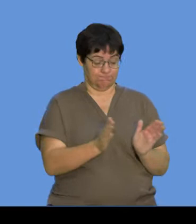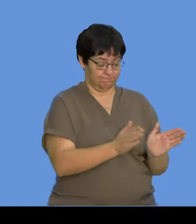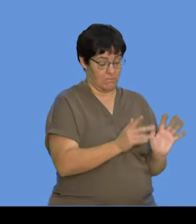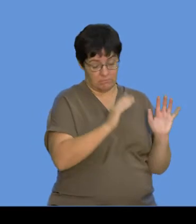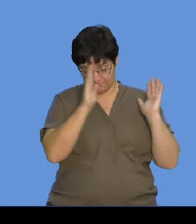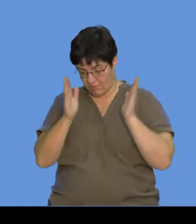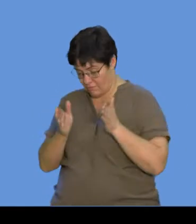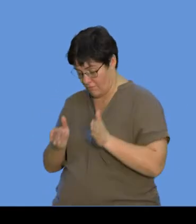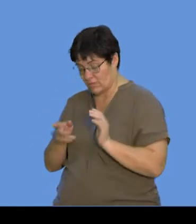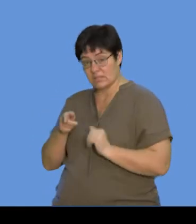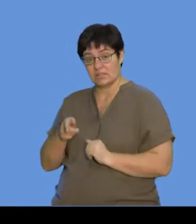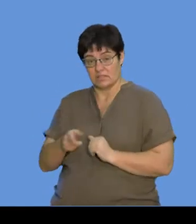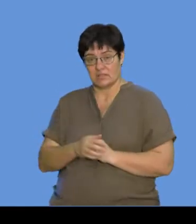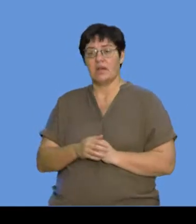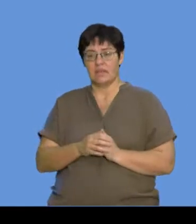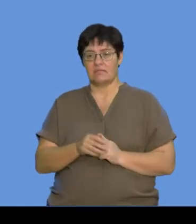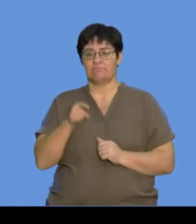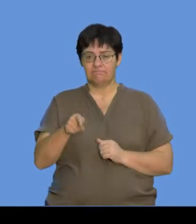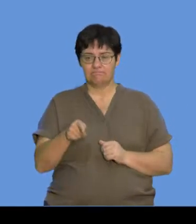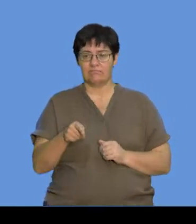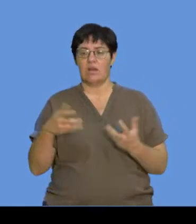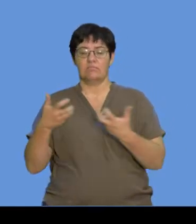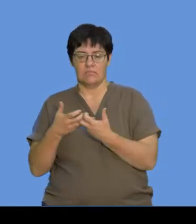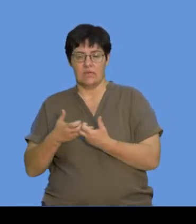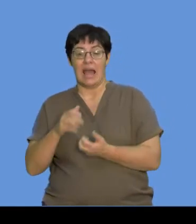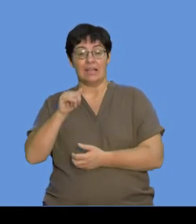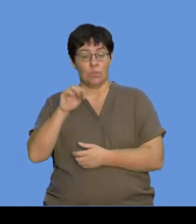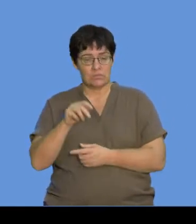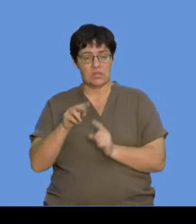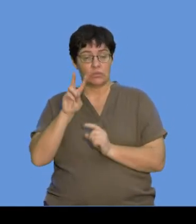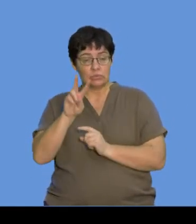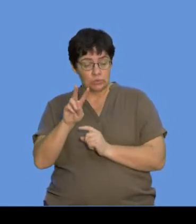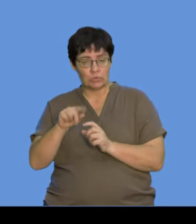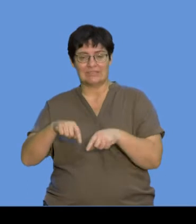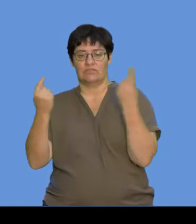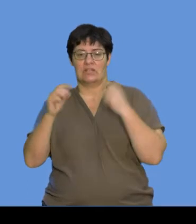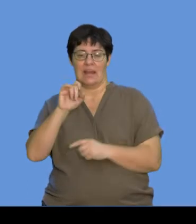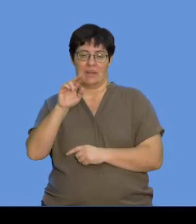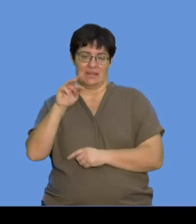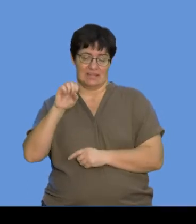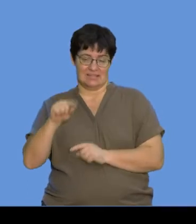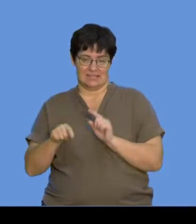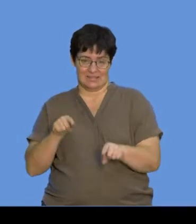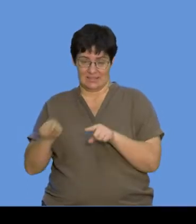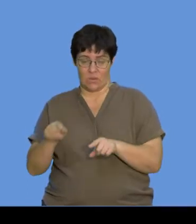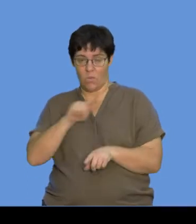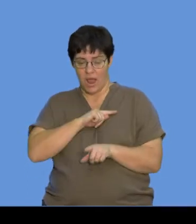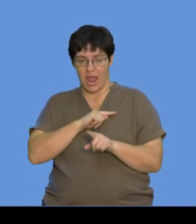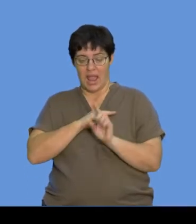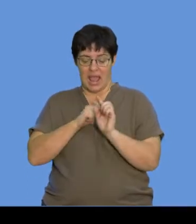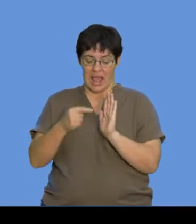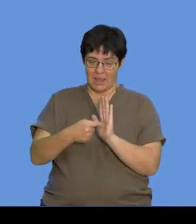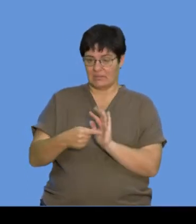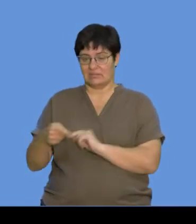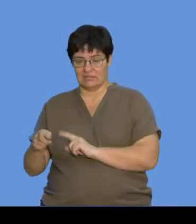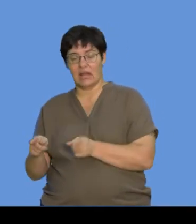attention to compounds, these are substances that consist of atoms of 2 or more different elements. Remember, the elements in a compound